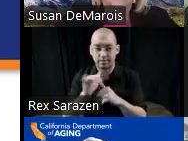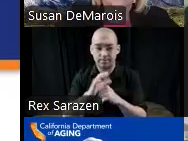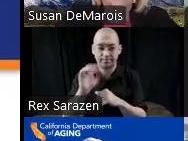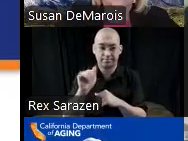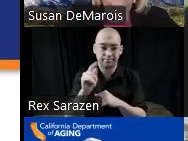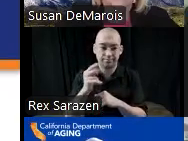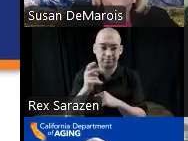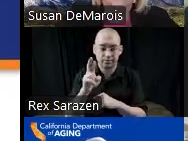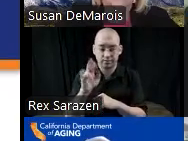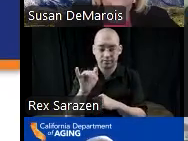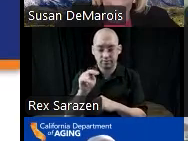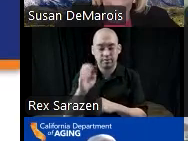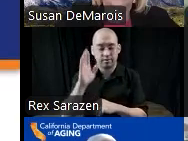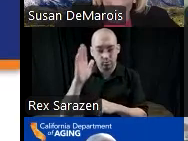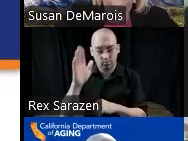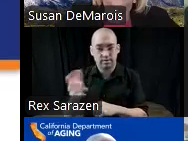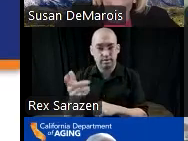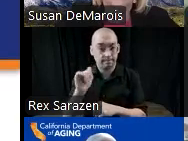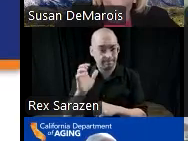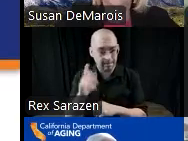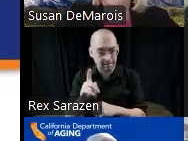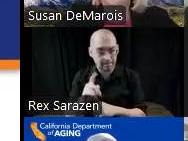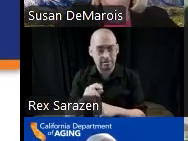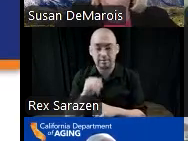back. Are you back yet?